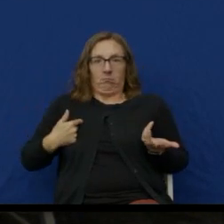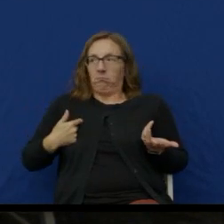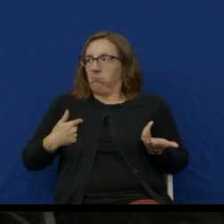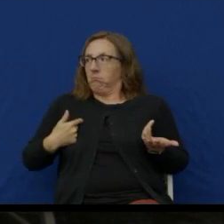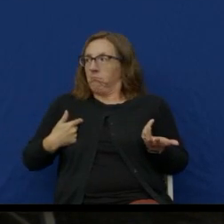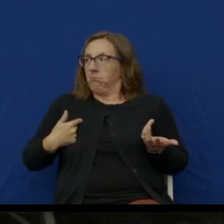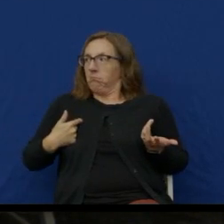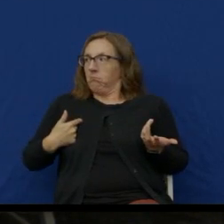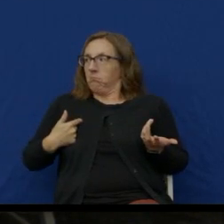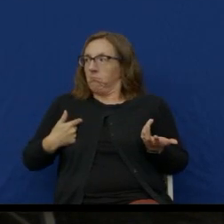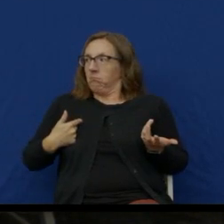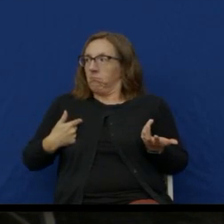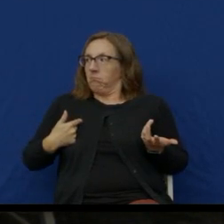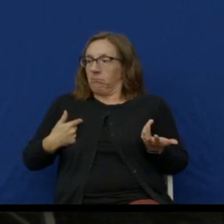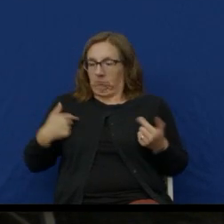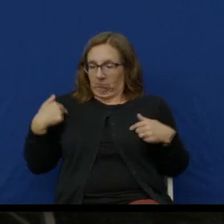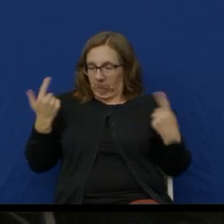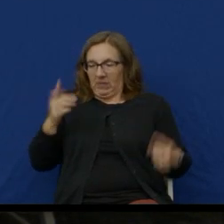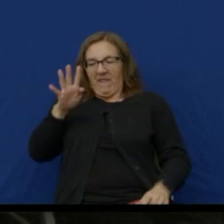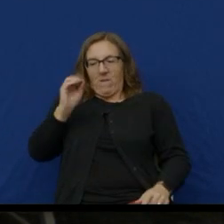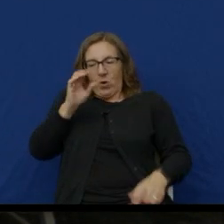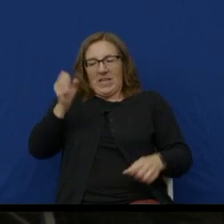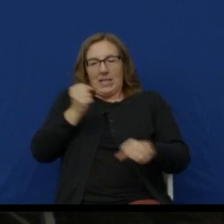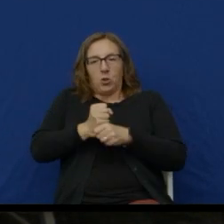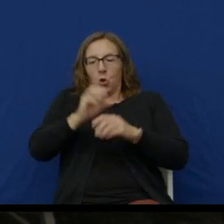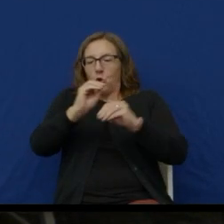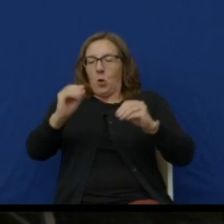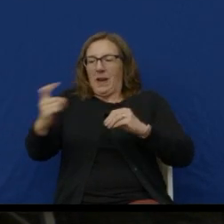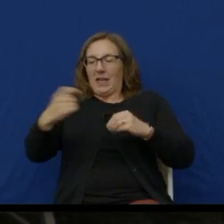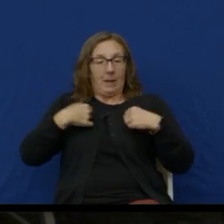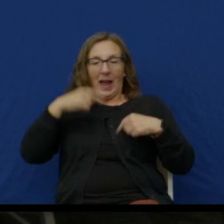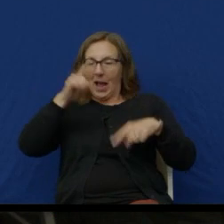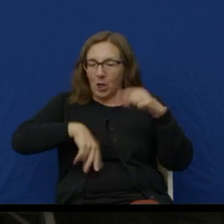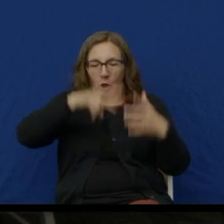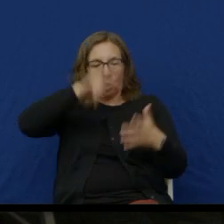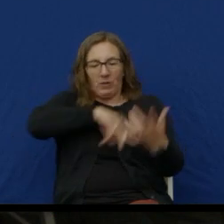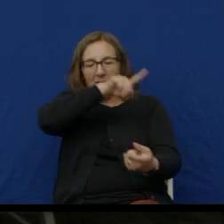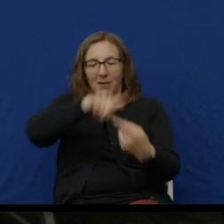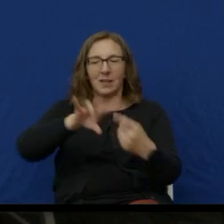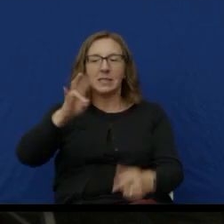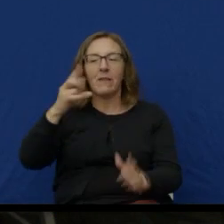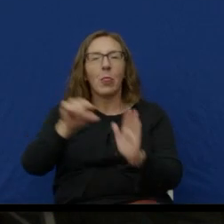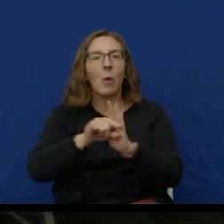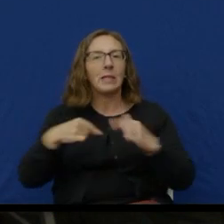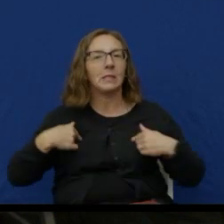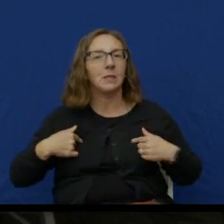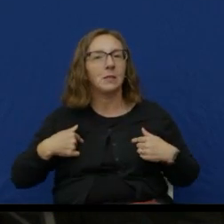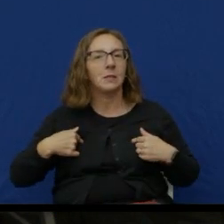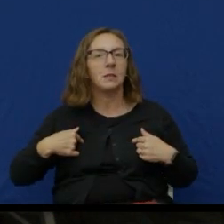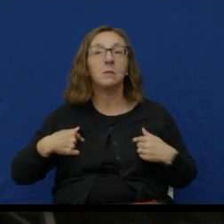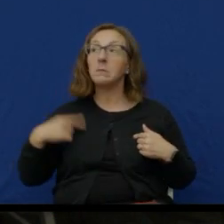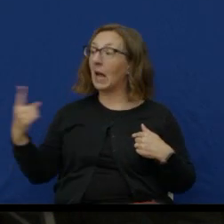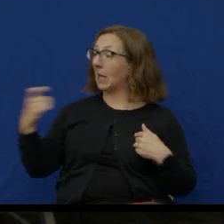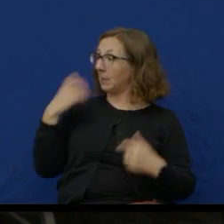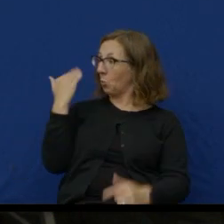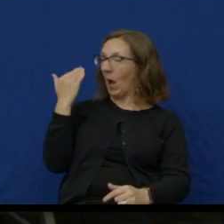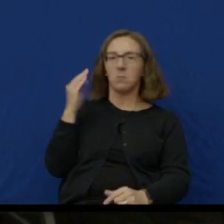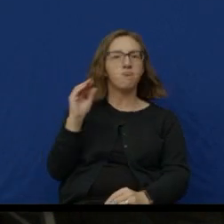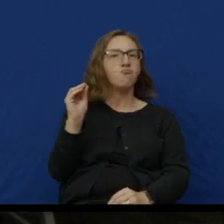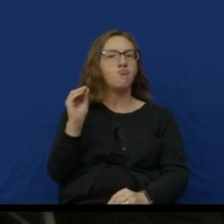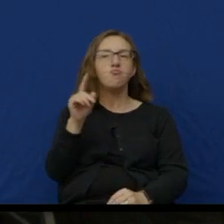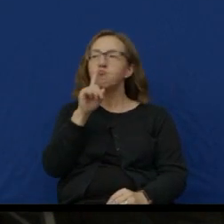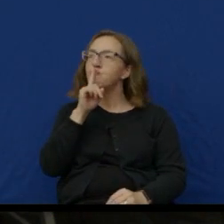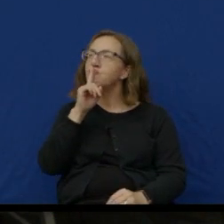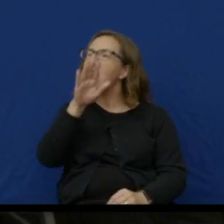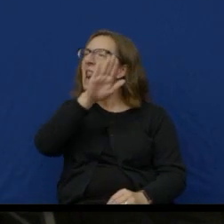In my 40 years, nobody's asked me that question. Couldn't read till the 7th grade, okay? nobody ever asked me why and what could be